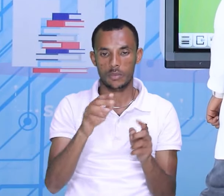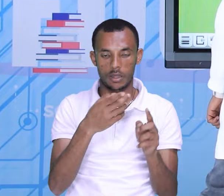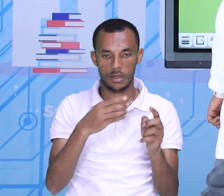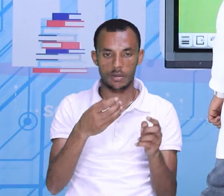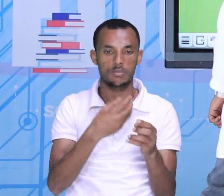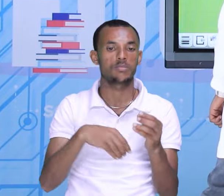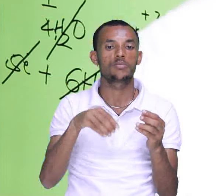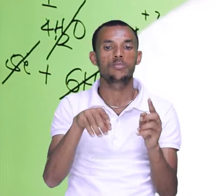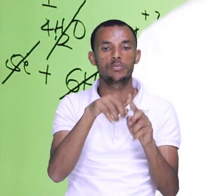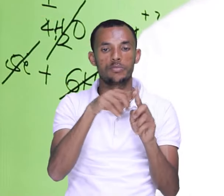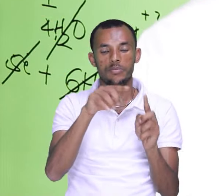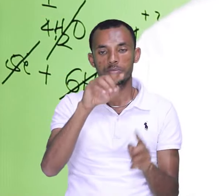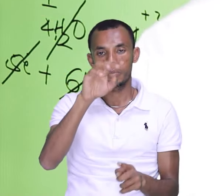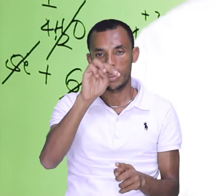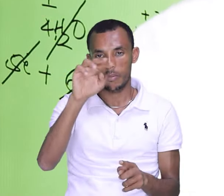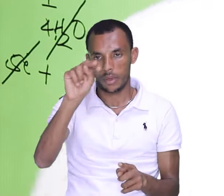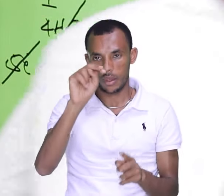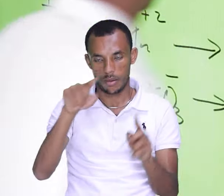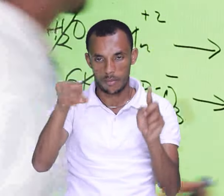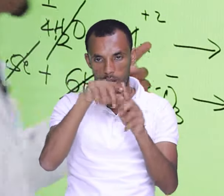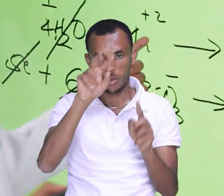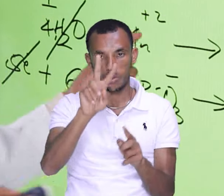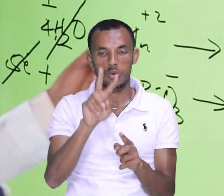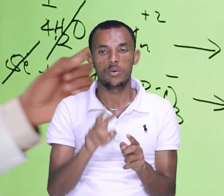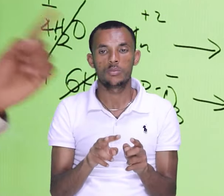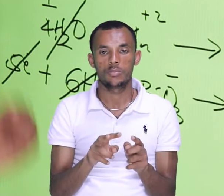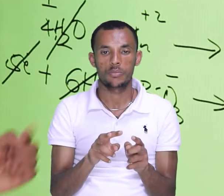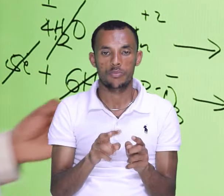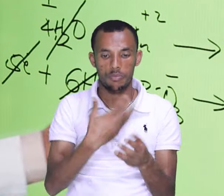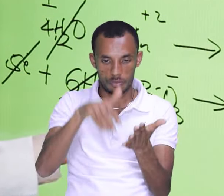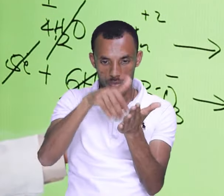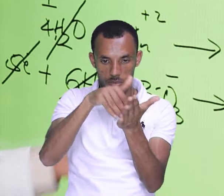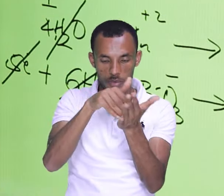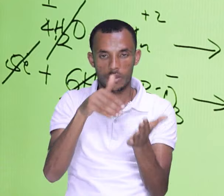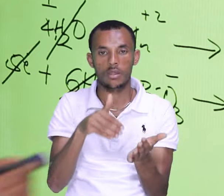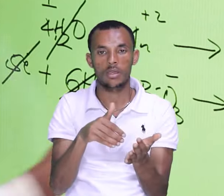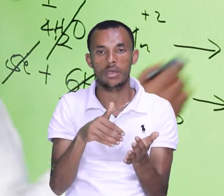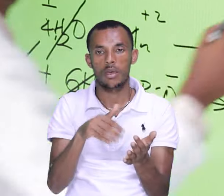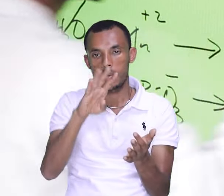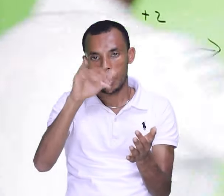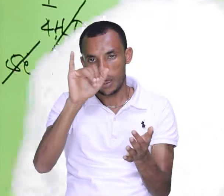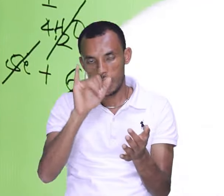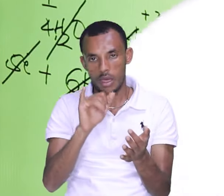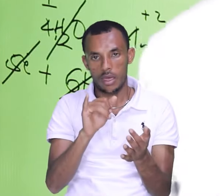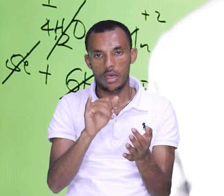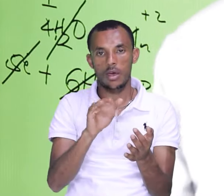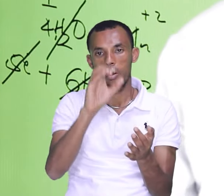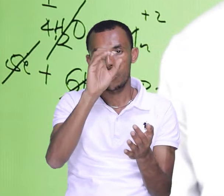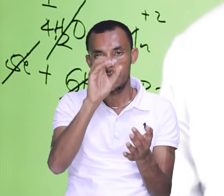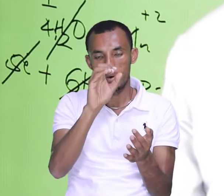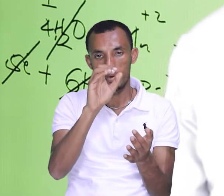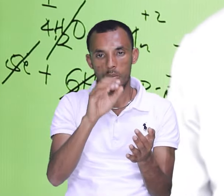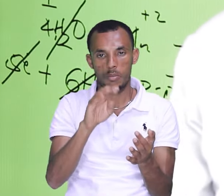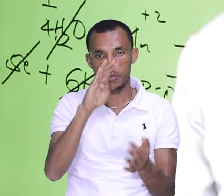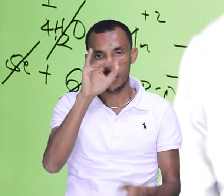Mn plus 2. This Mn plus 2. Again, in reactant position, BiO3 minus,